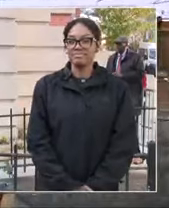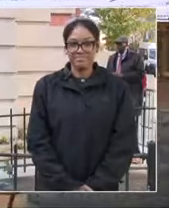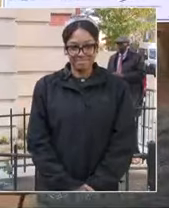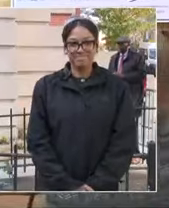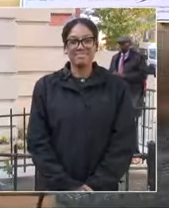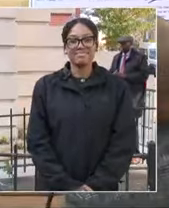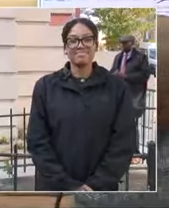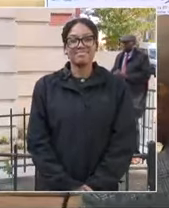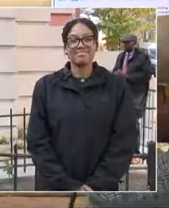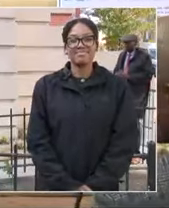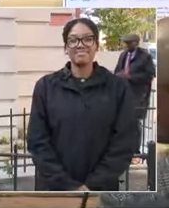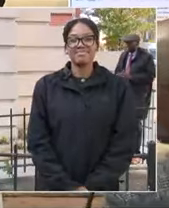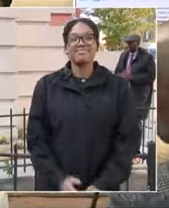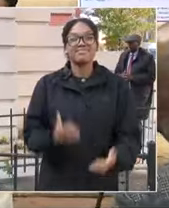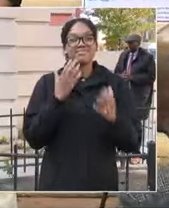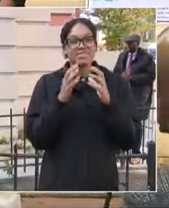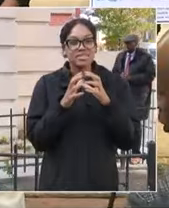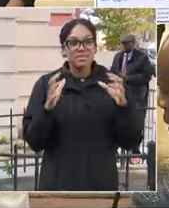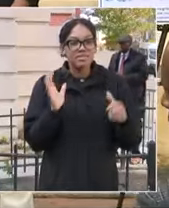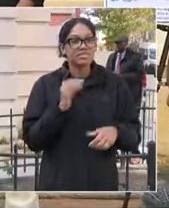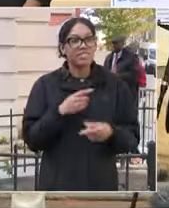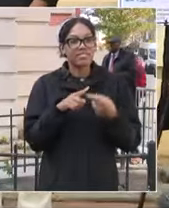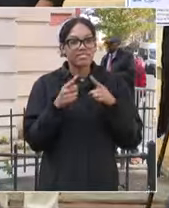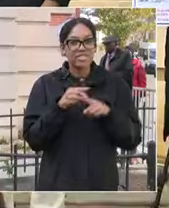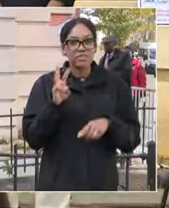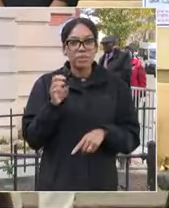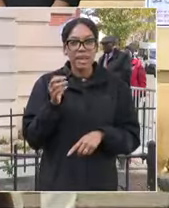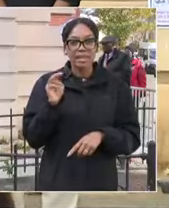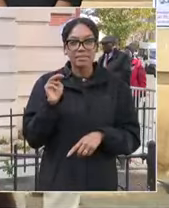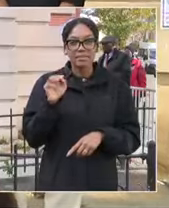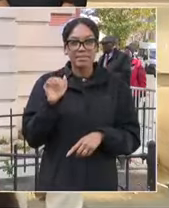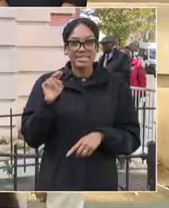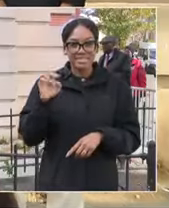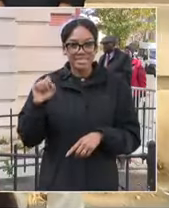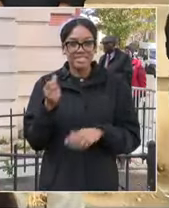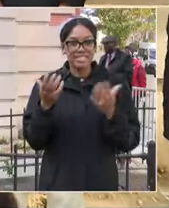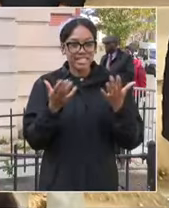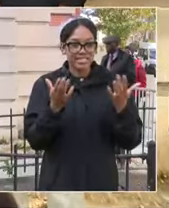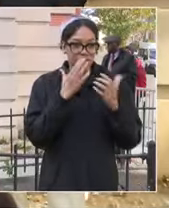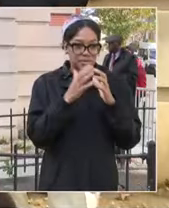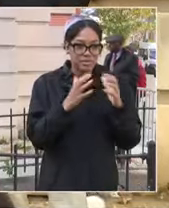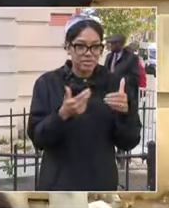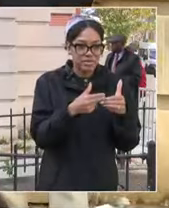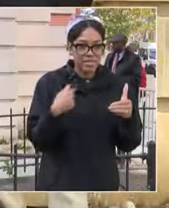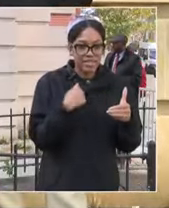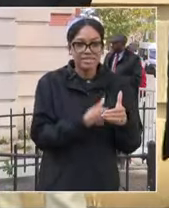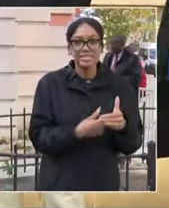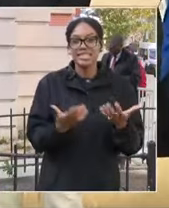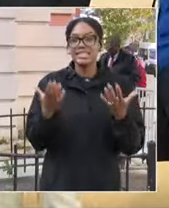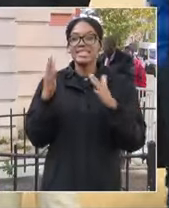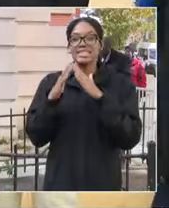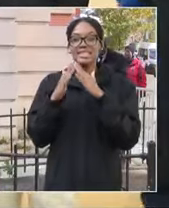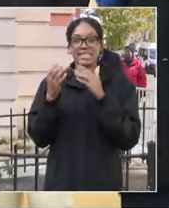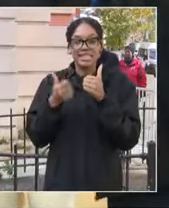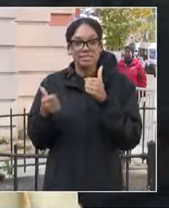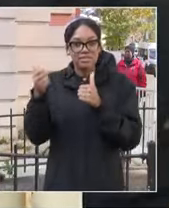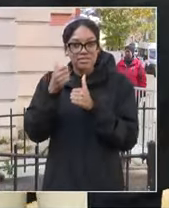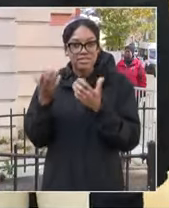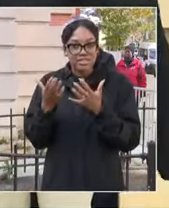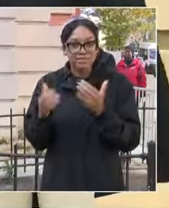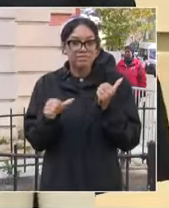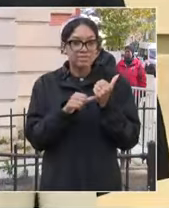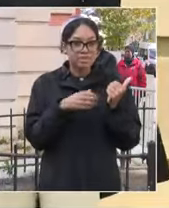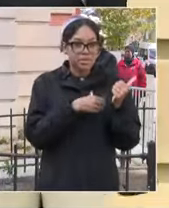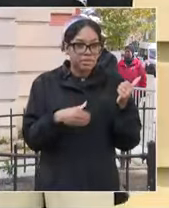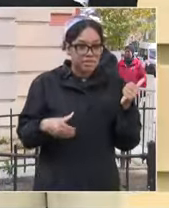Thank you. Our friends at Wegmans are here. Thank you for being here, as well as the city administrator and deputy mayor and Ms.